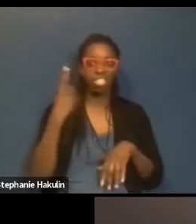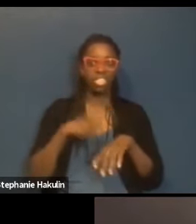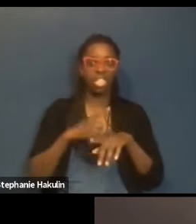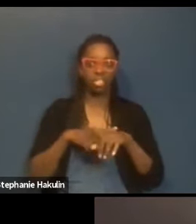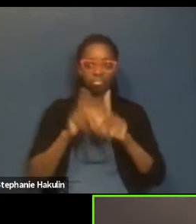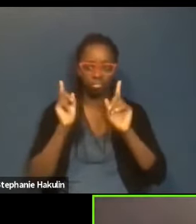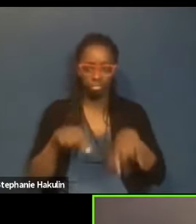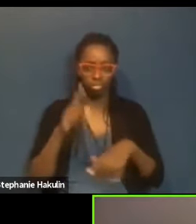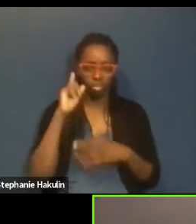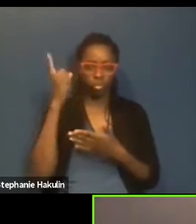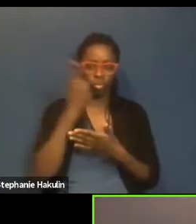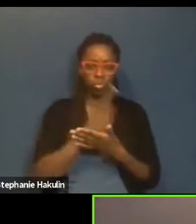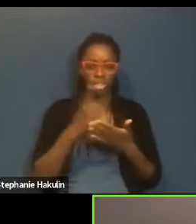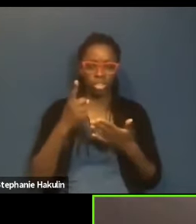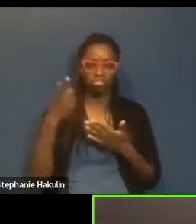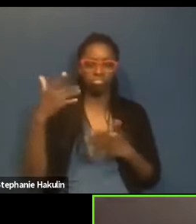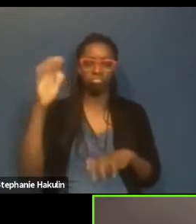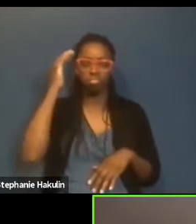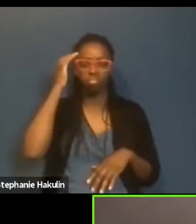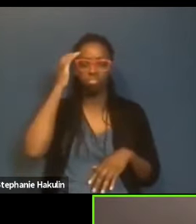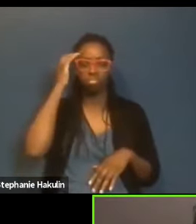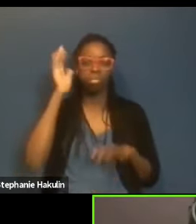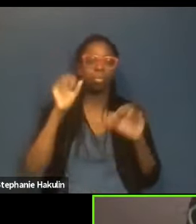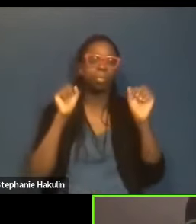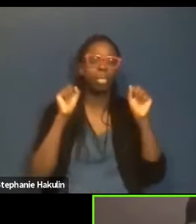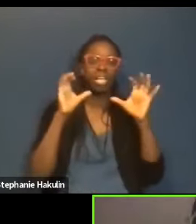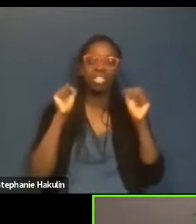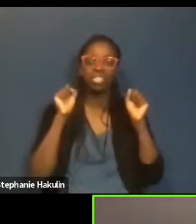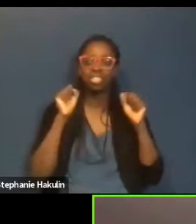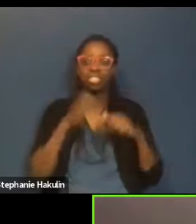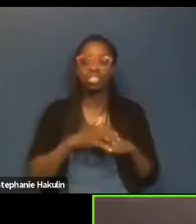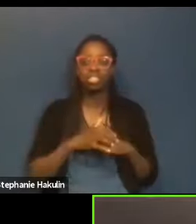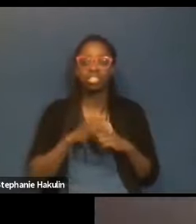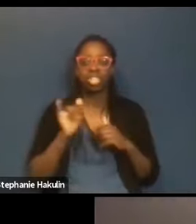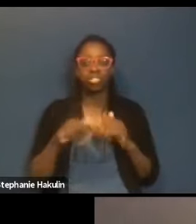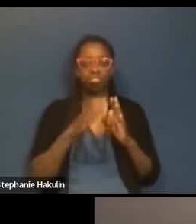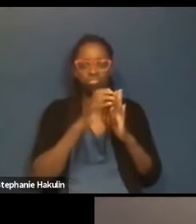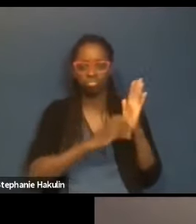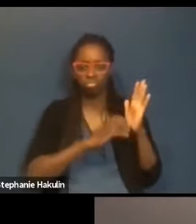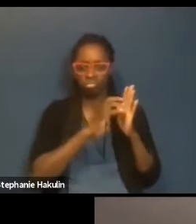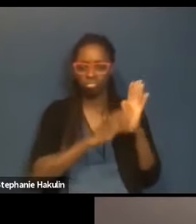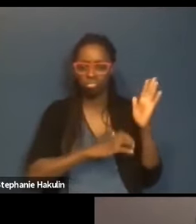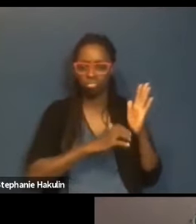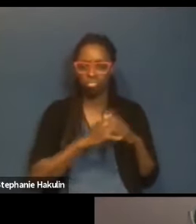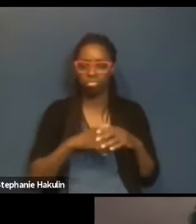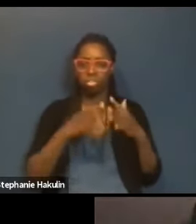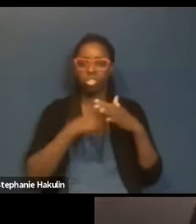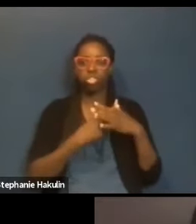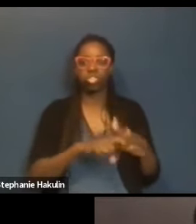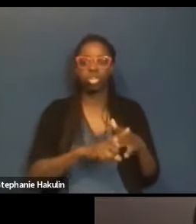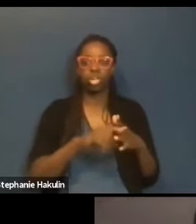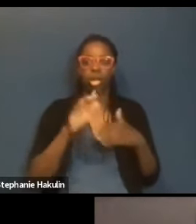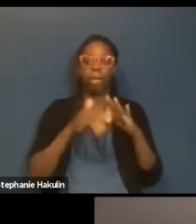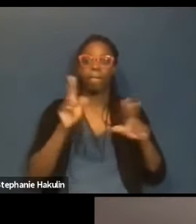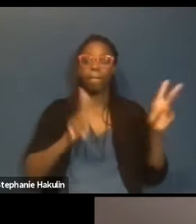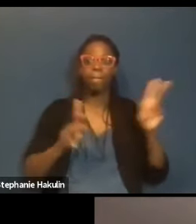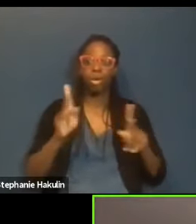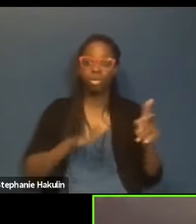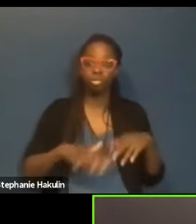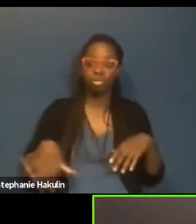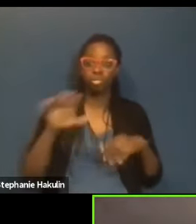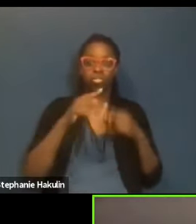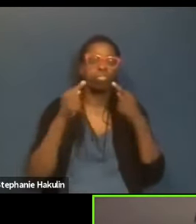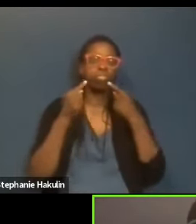great literature. This is the precipice of the legendary. You know what I mean? And thank you, poet,